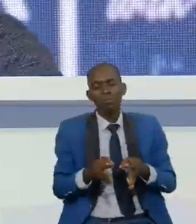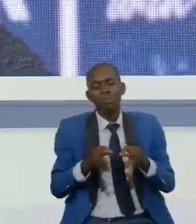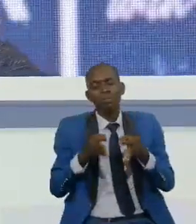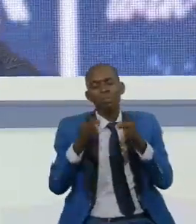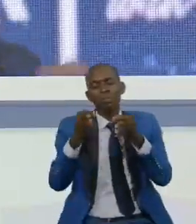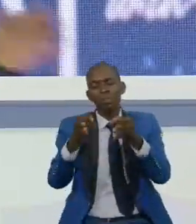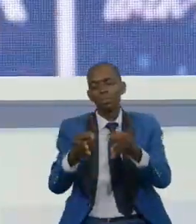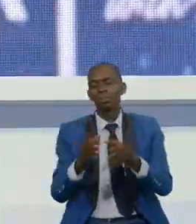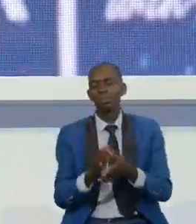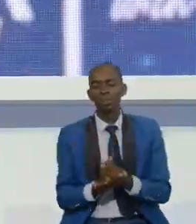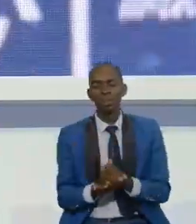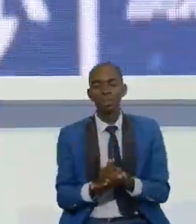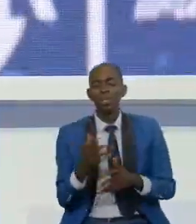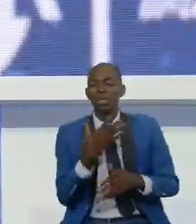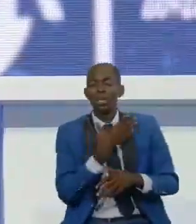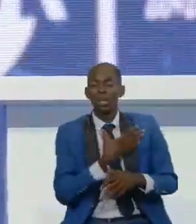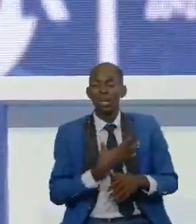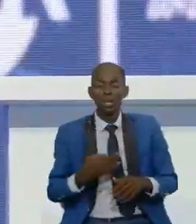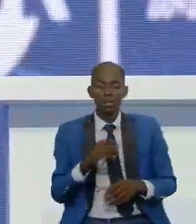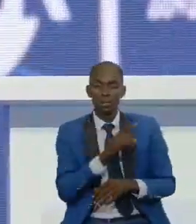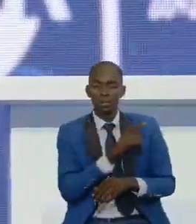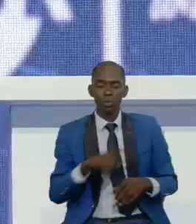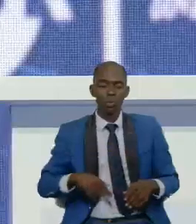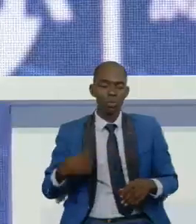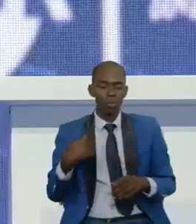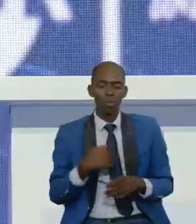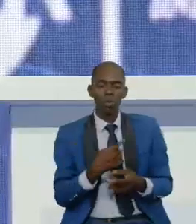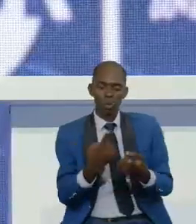And Lord, we come up here for everyone.